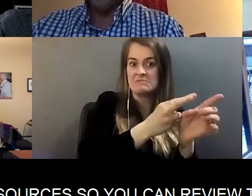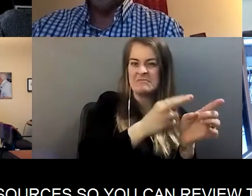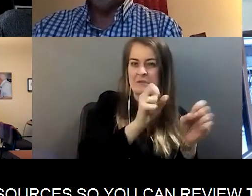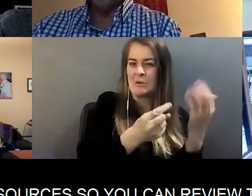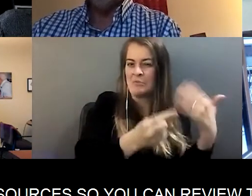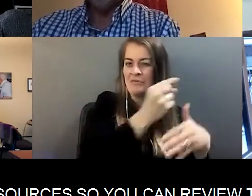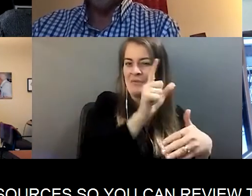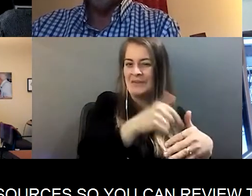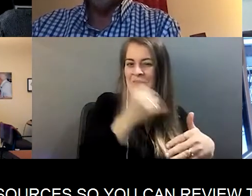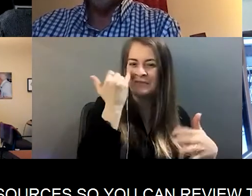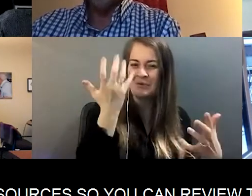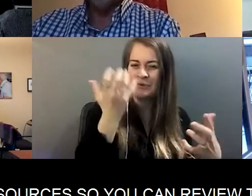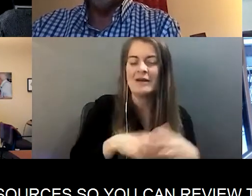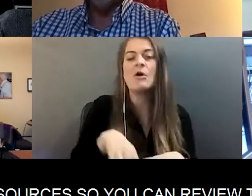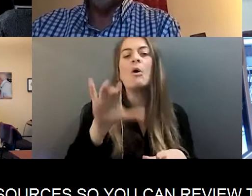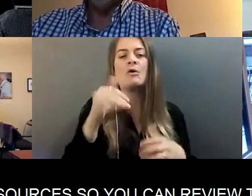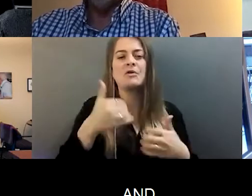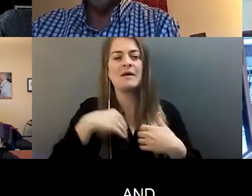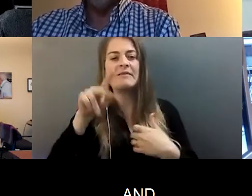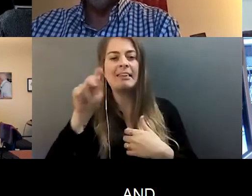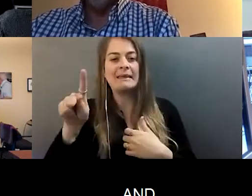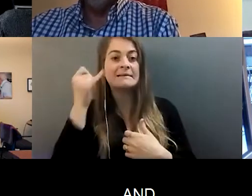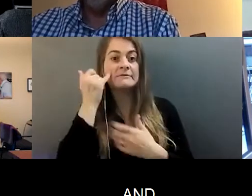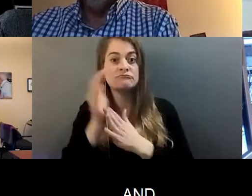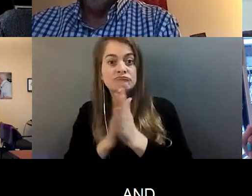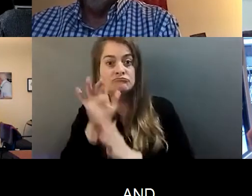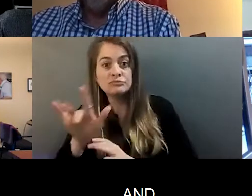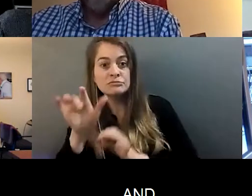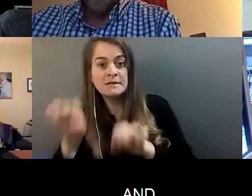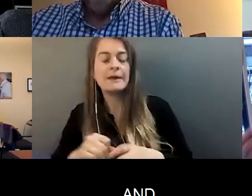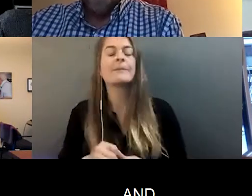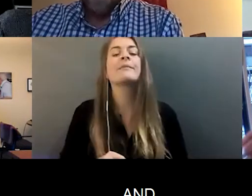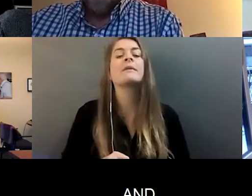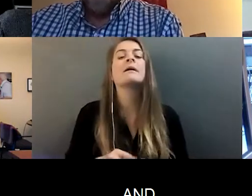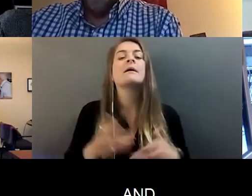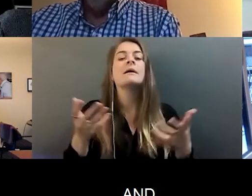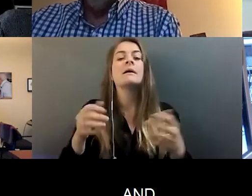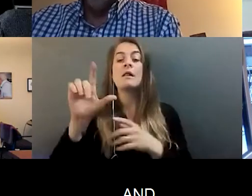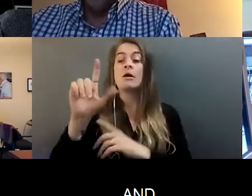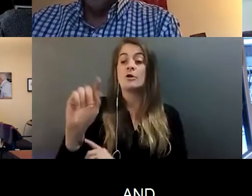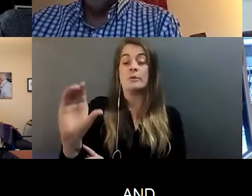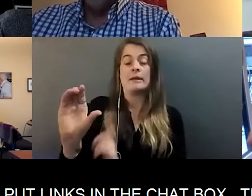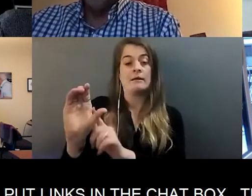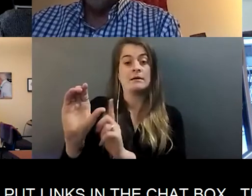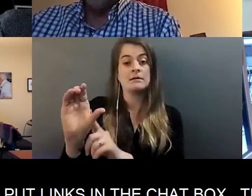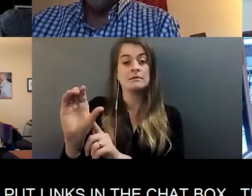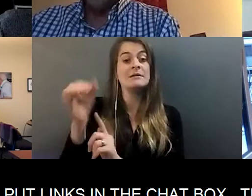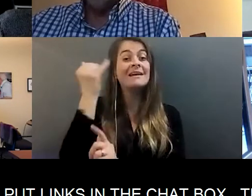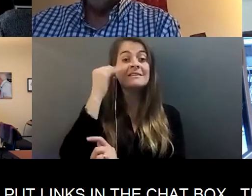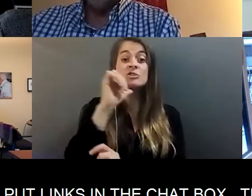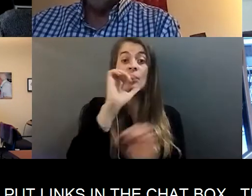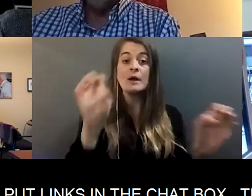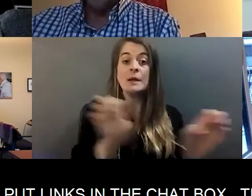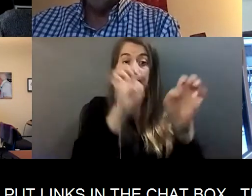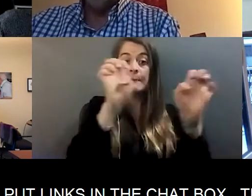them later on, and Katie will put some links in the chat box. So the key thing that is in long-term care, any non-emergency